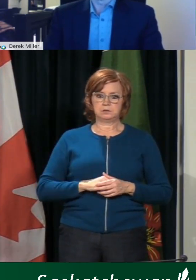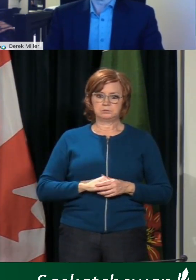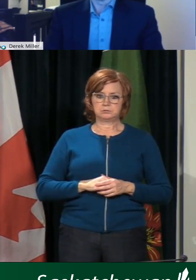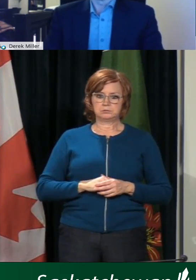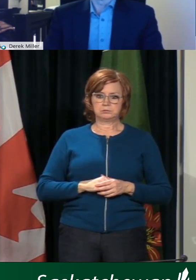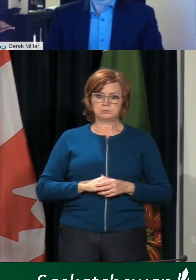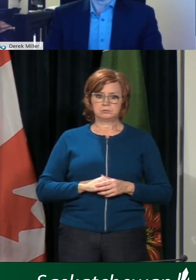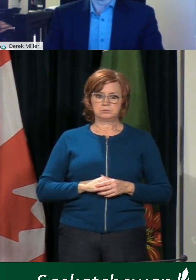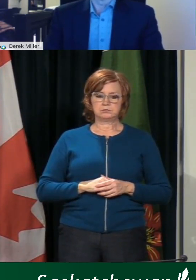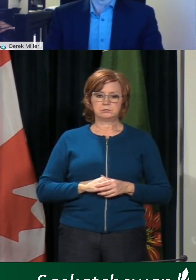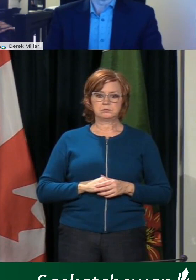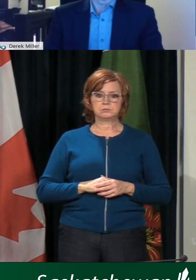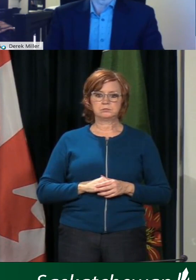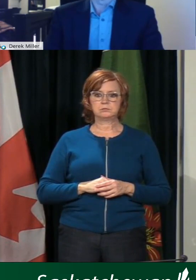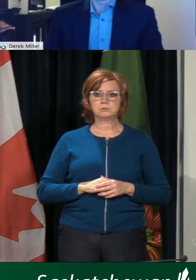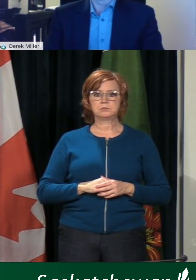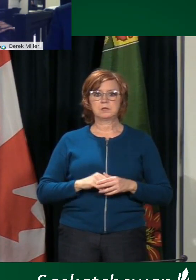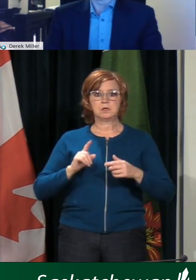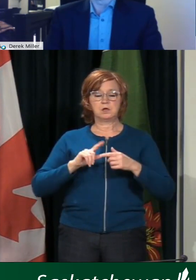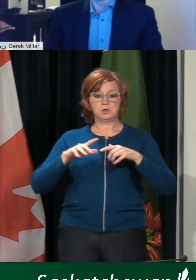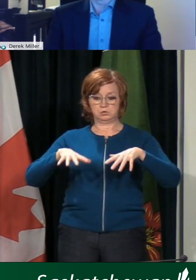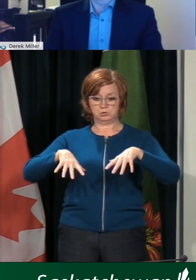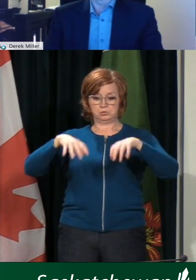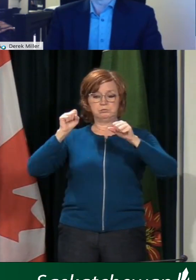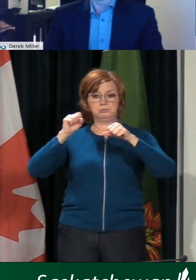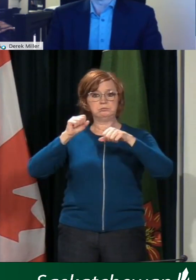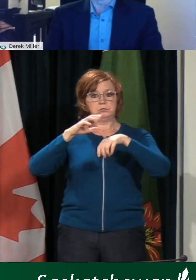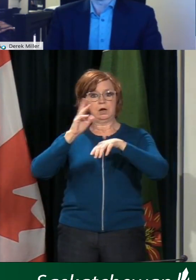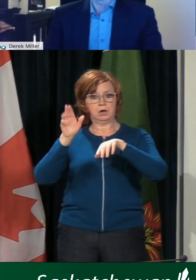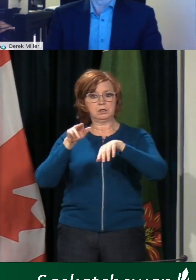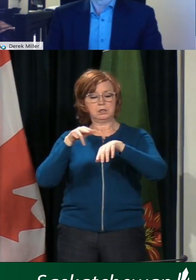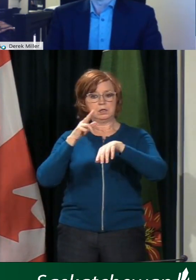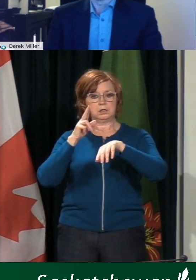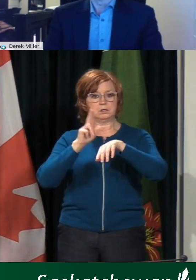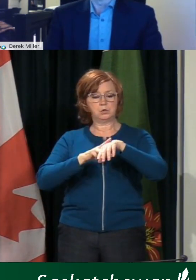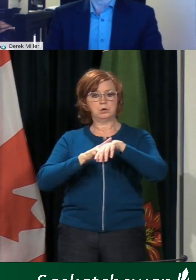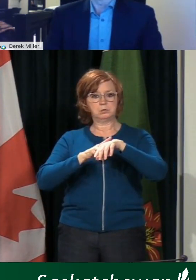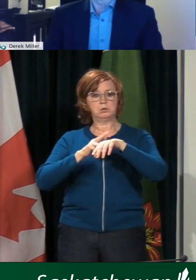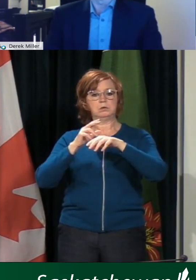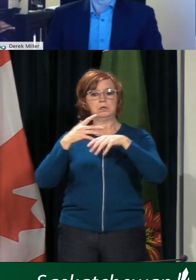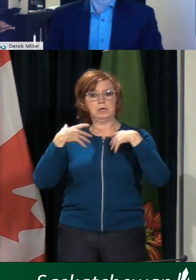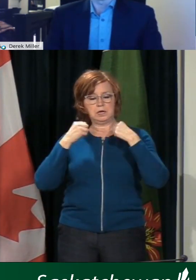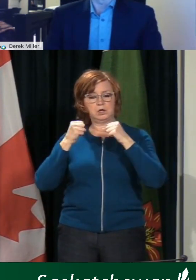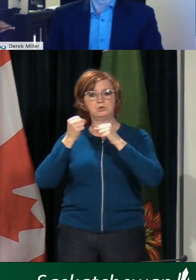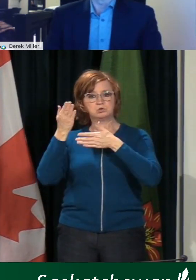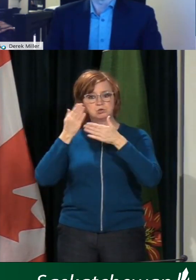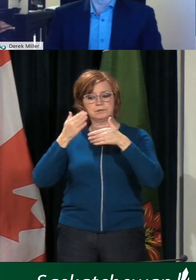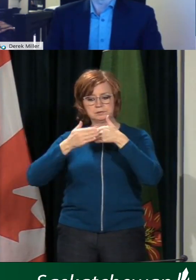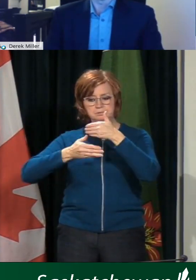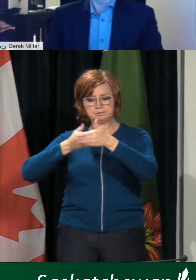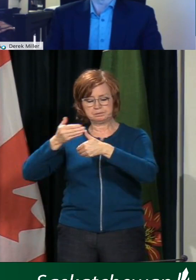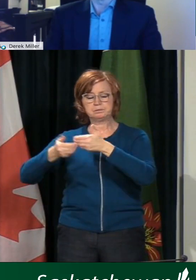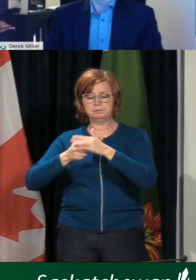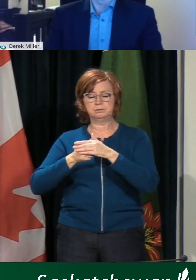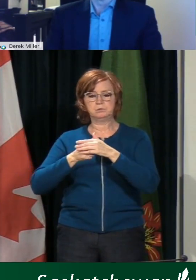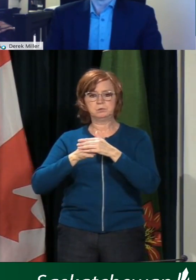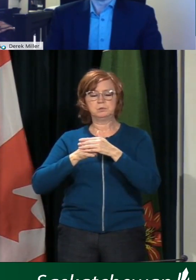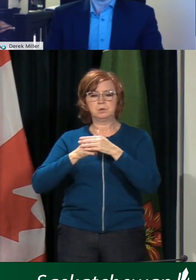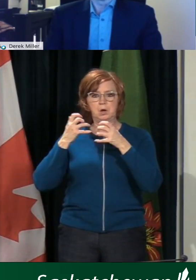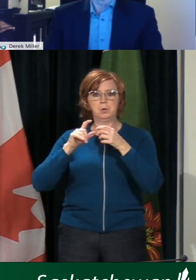services is an important activity that we're planning right now in order to support non-COVID-19 patient